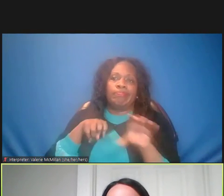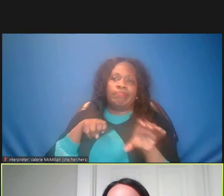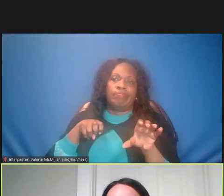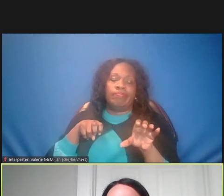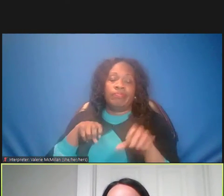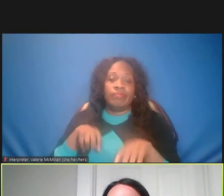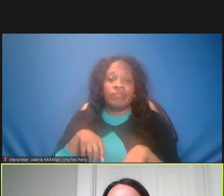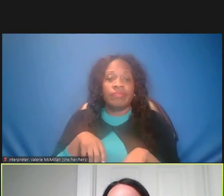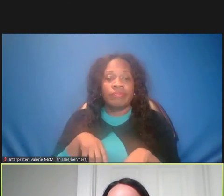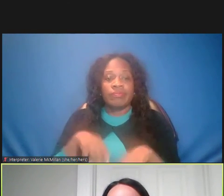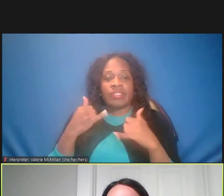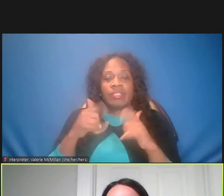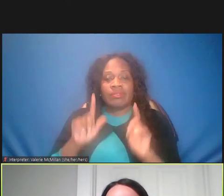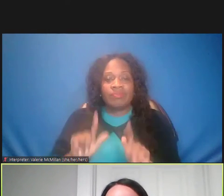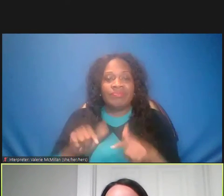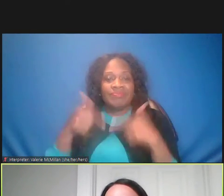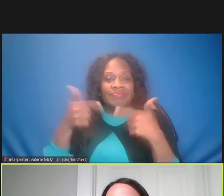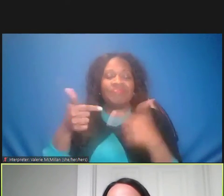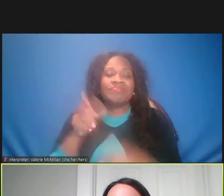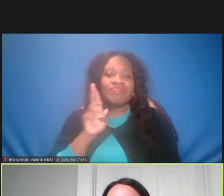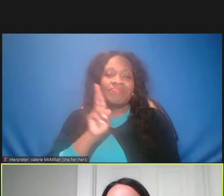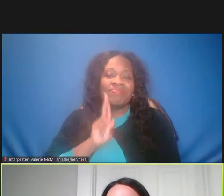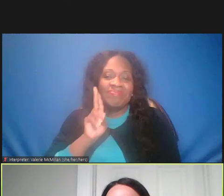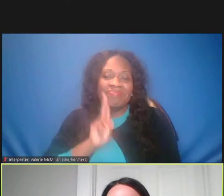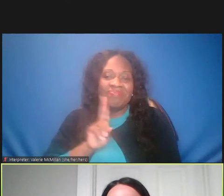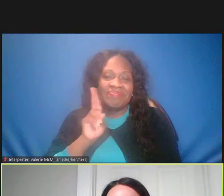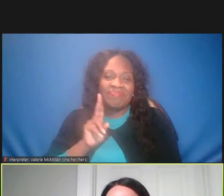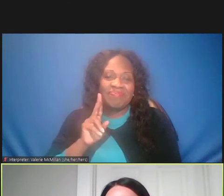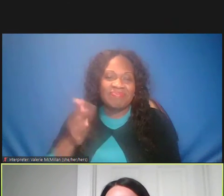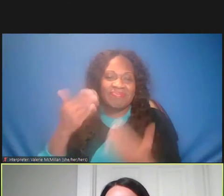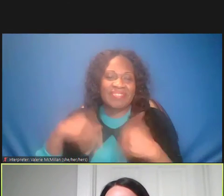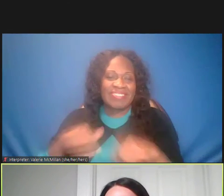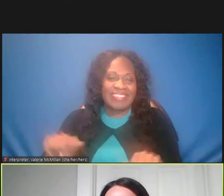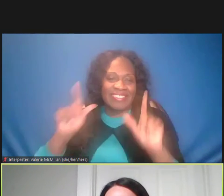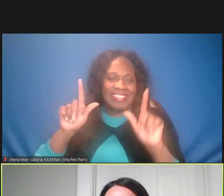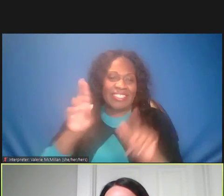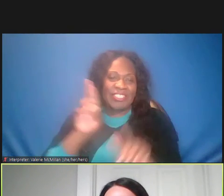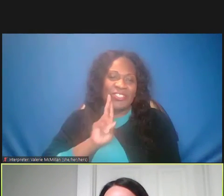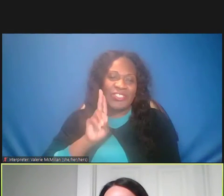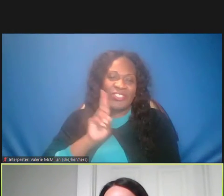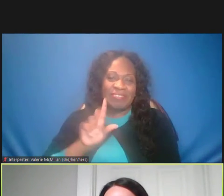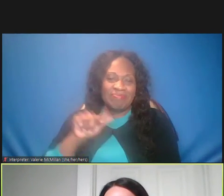I will now turn it over to Ashila to present the next slide.